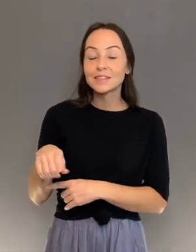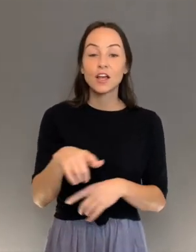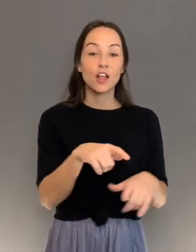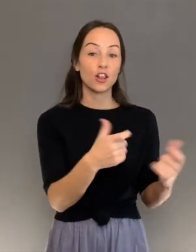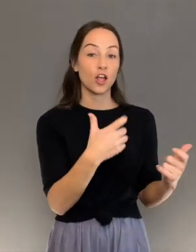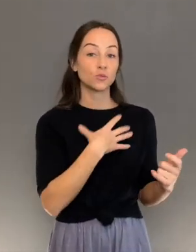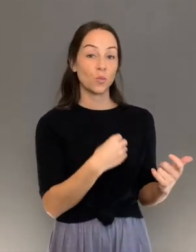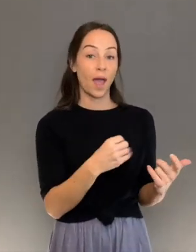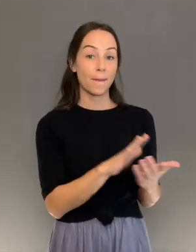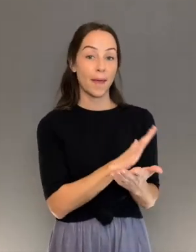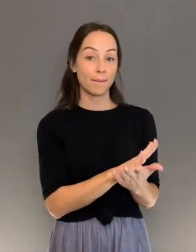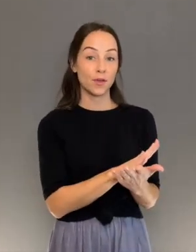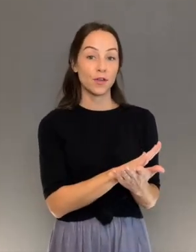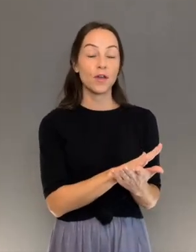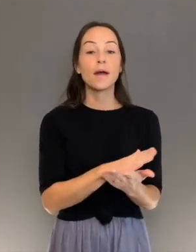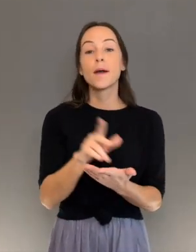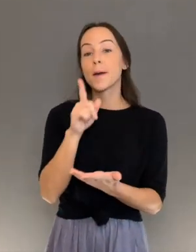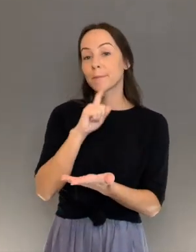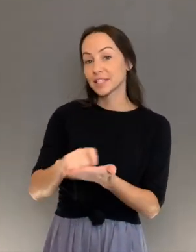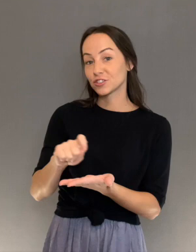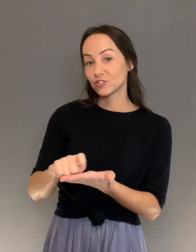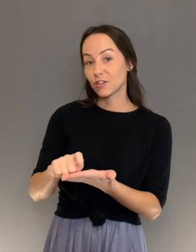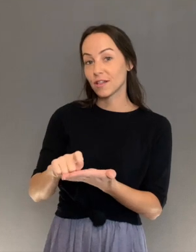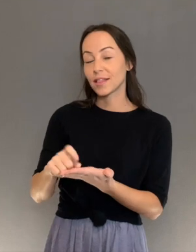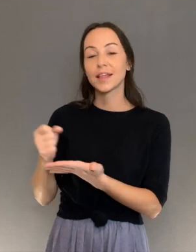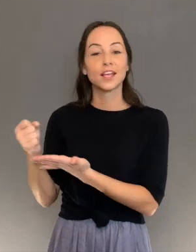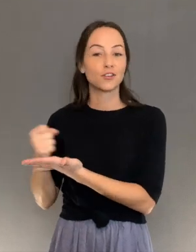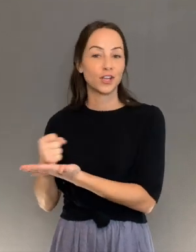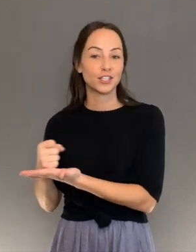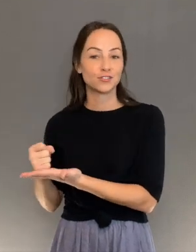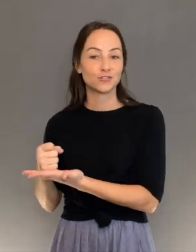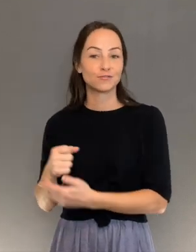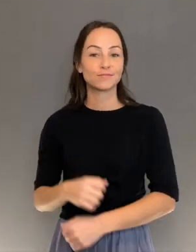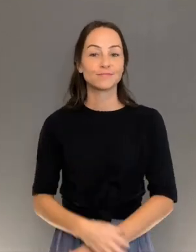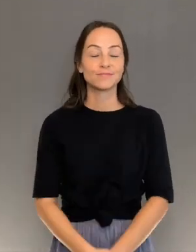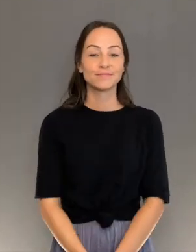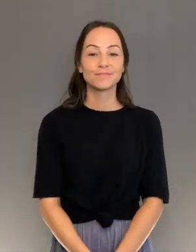Materials: large white paper, pencil, eraser.